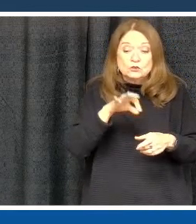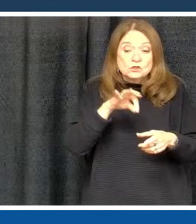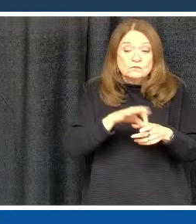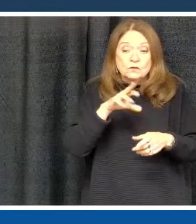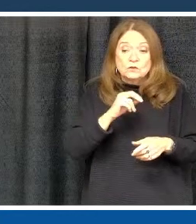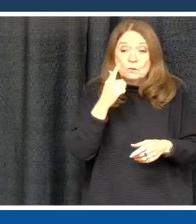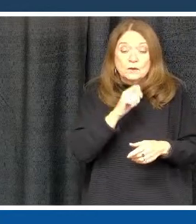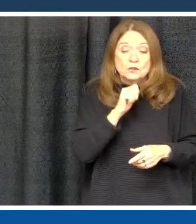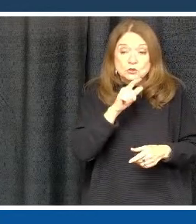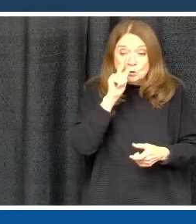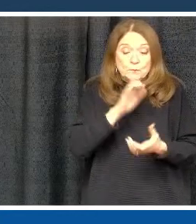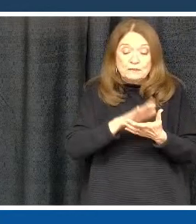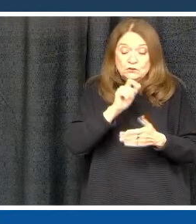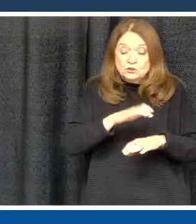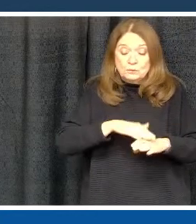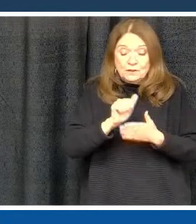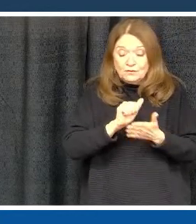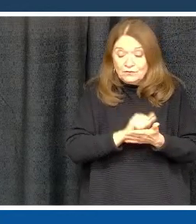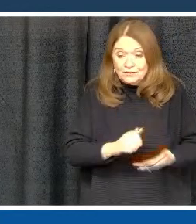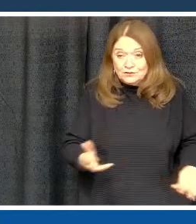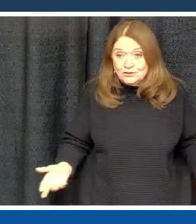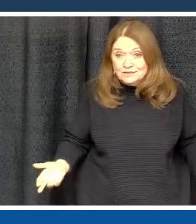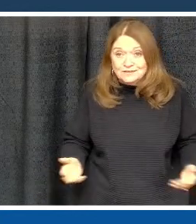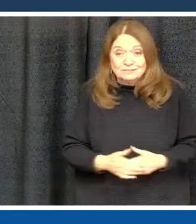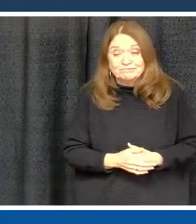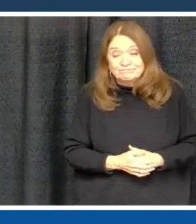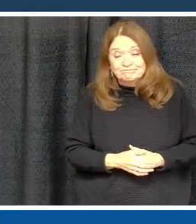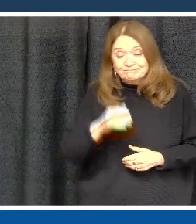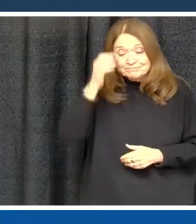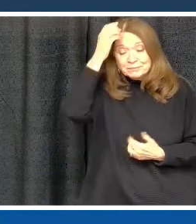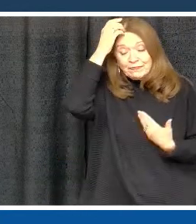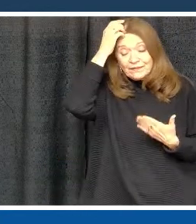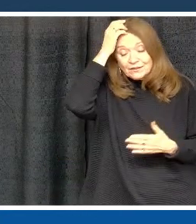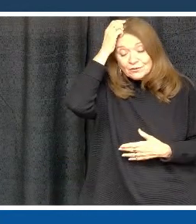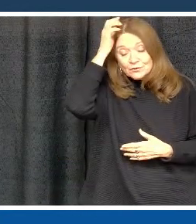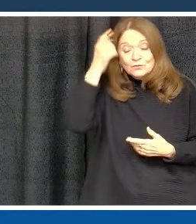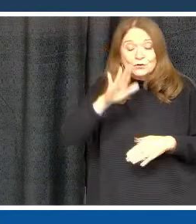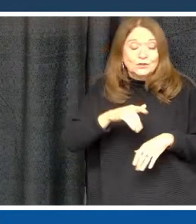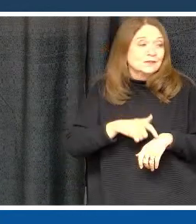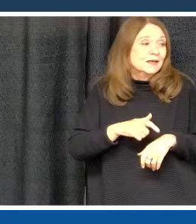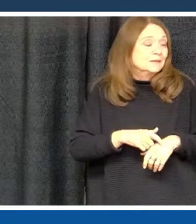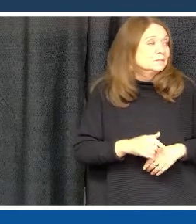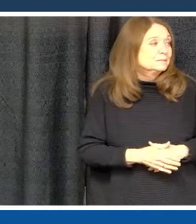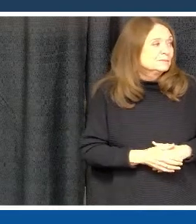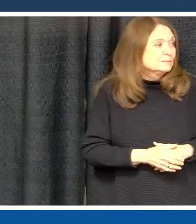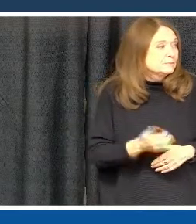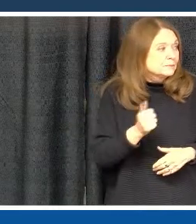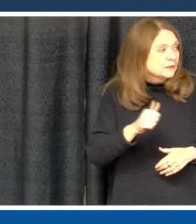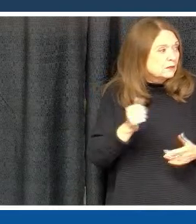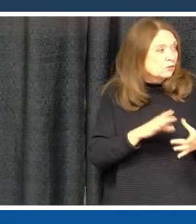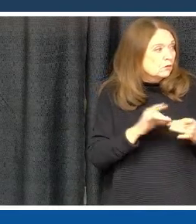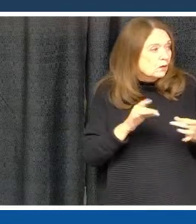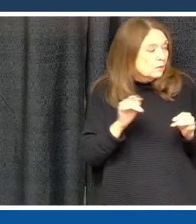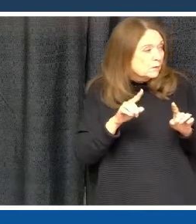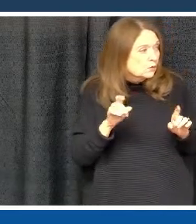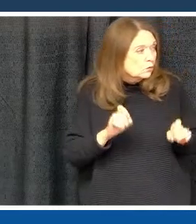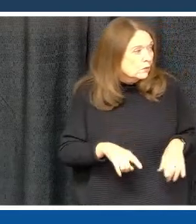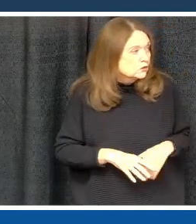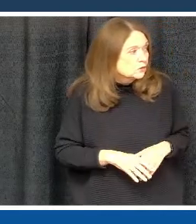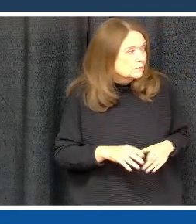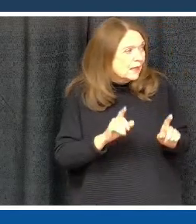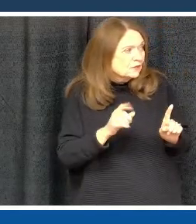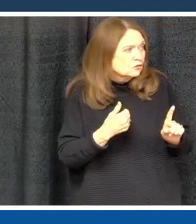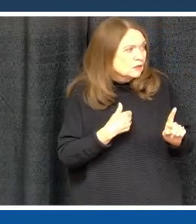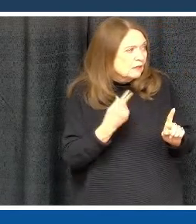because you don't believe it should be on the agenda. But thank you for your time. Thank you. Any other comment or question? I just